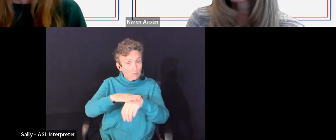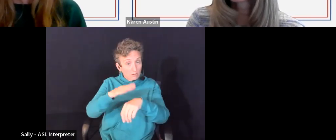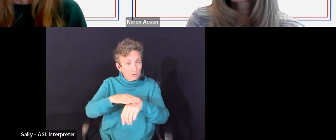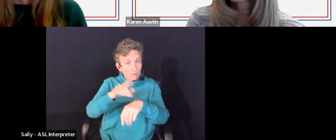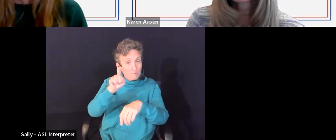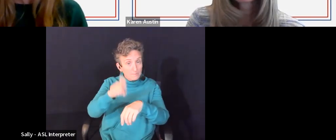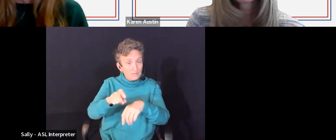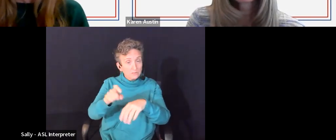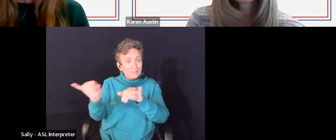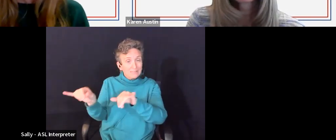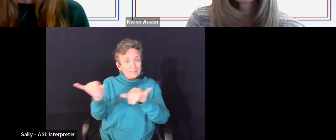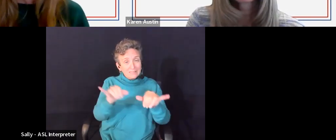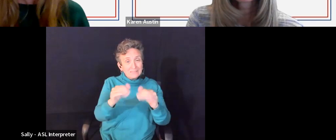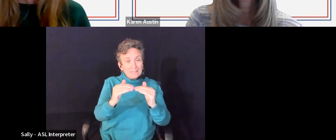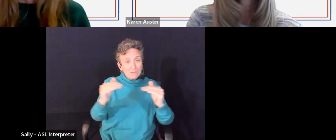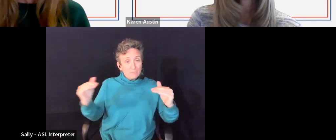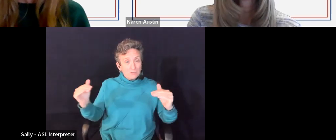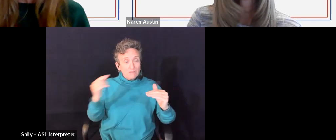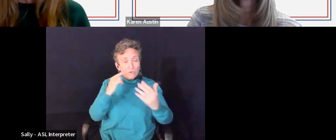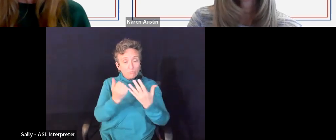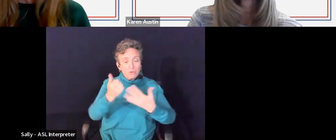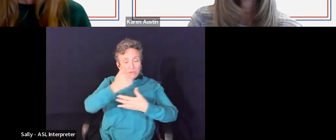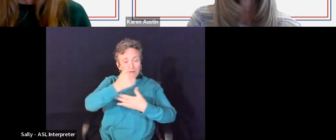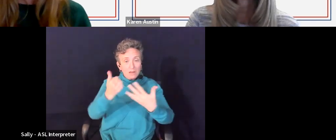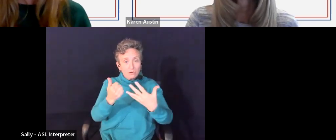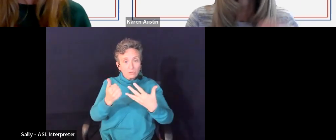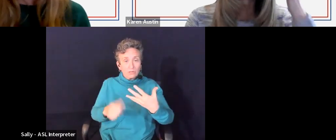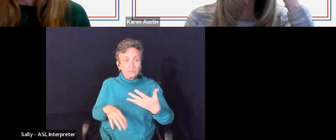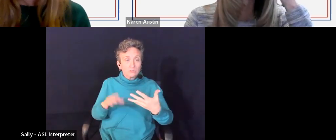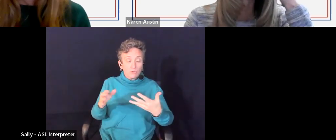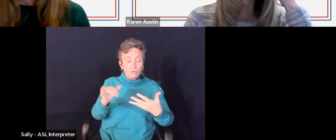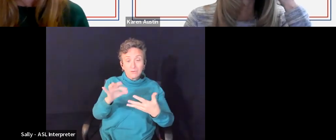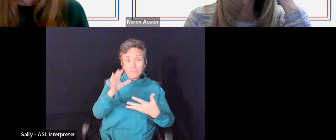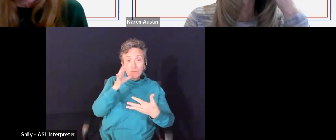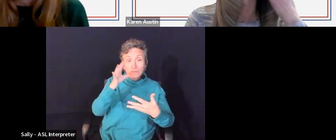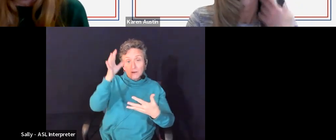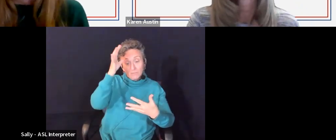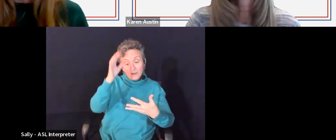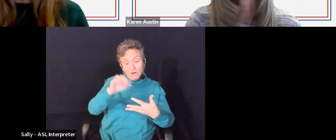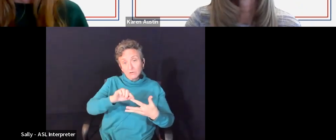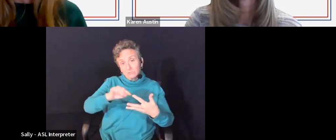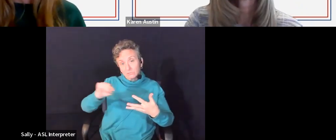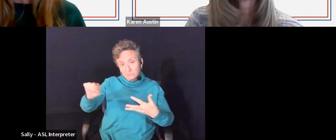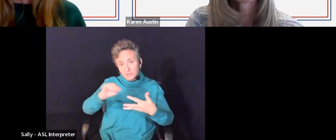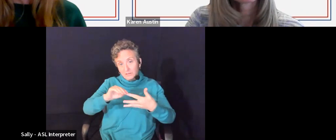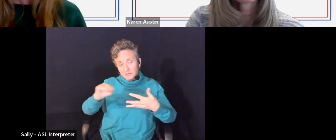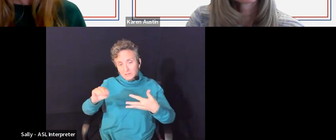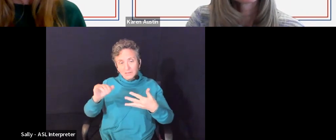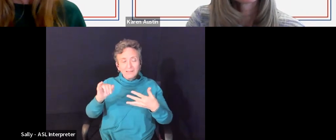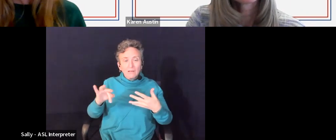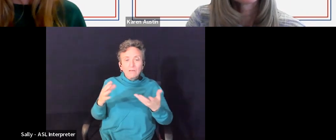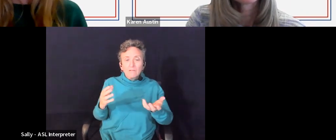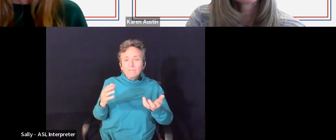same level of that hierarchy if you're adding them. The only instance where that wouldn't be is if the account